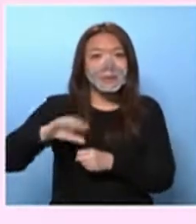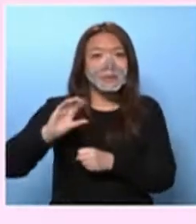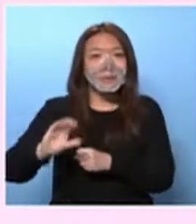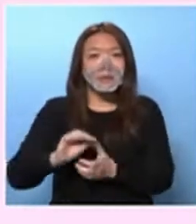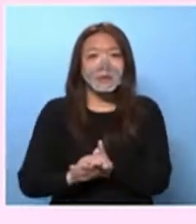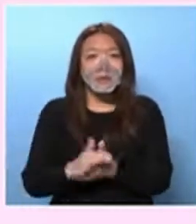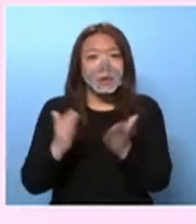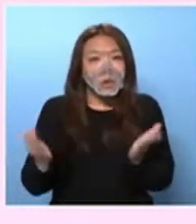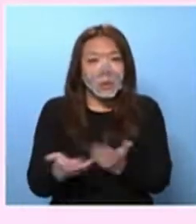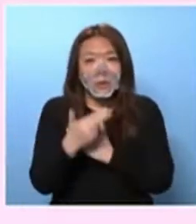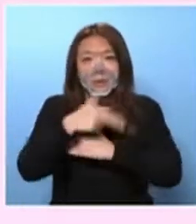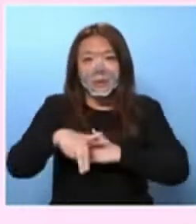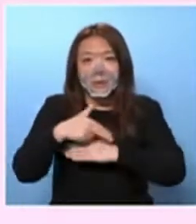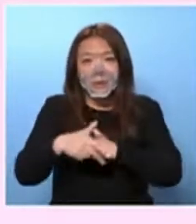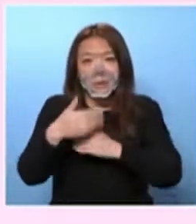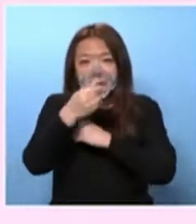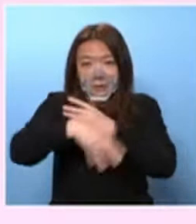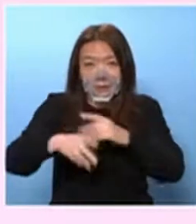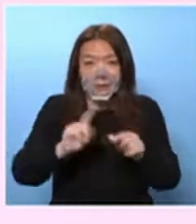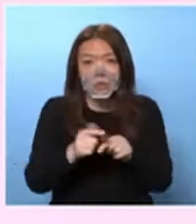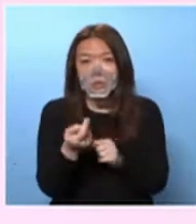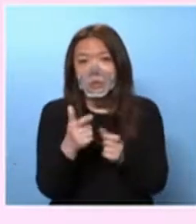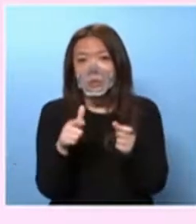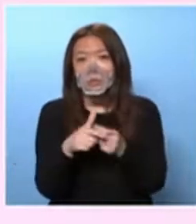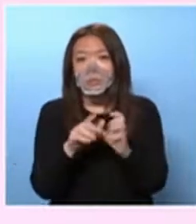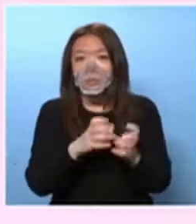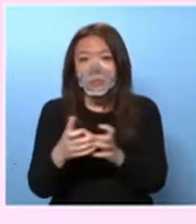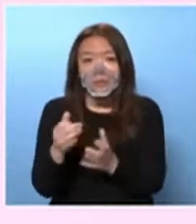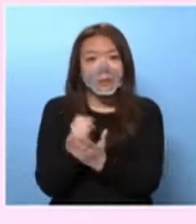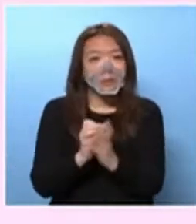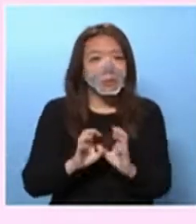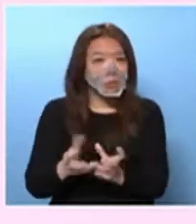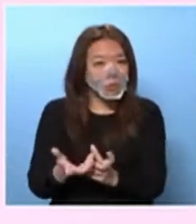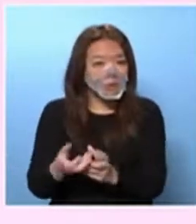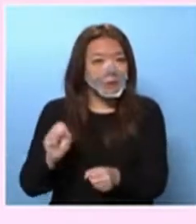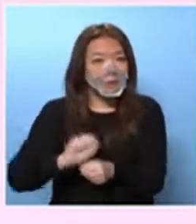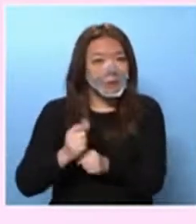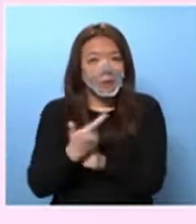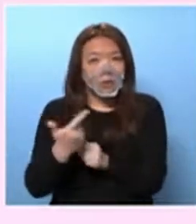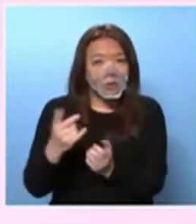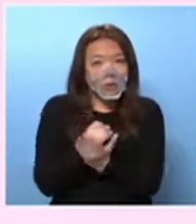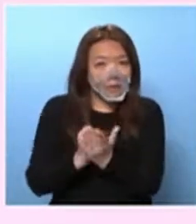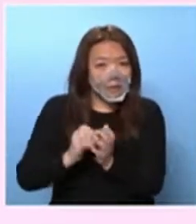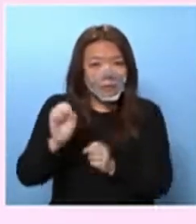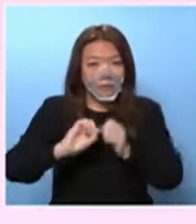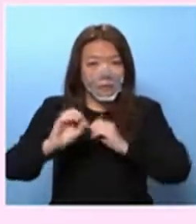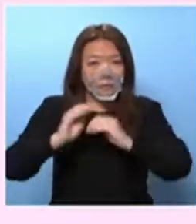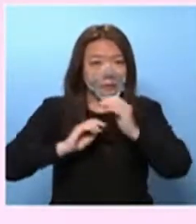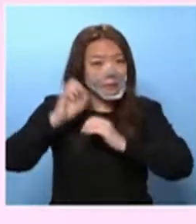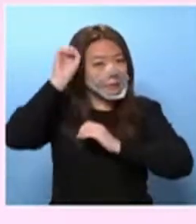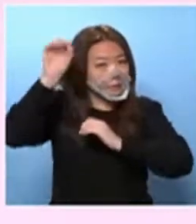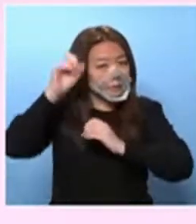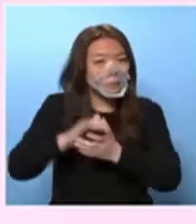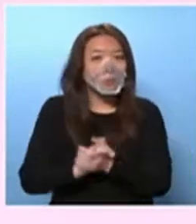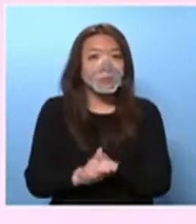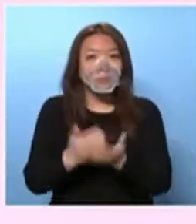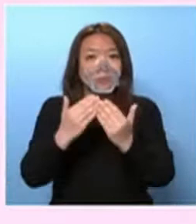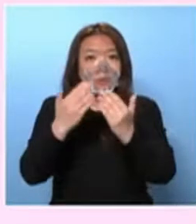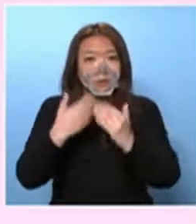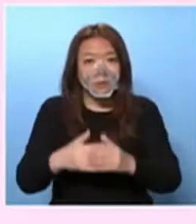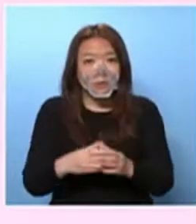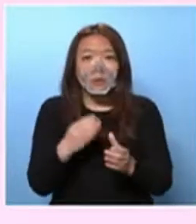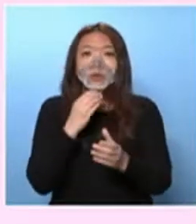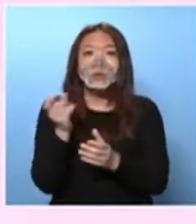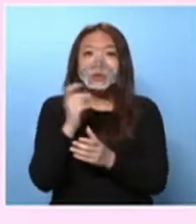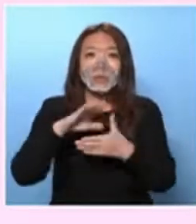$10 million into the Arts Capacity Development Funding Scheme in order to encourage small and medium-sized arts groups to further explore the use of